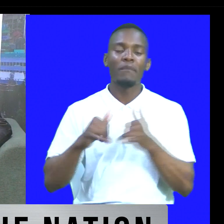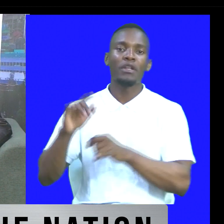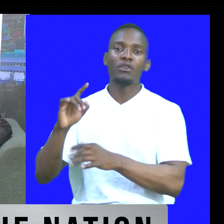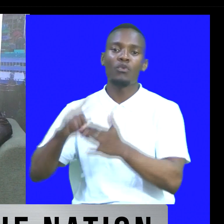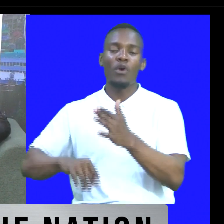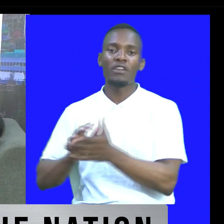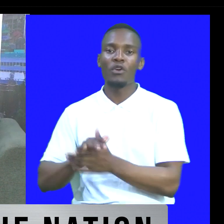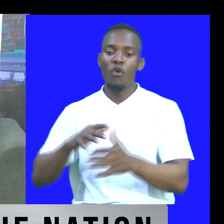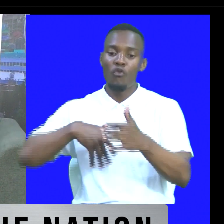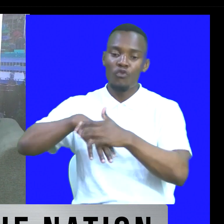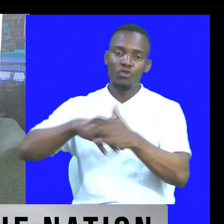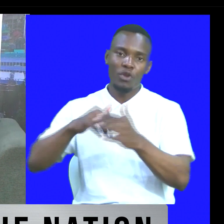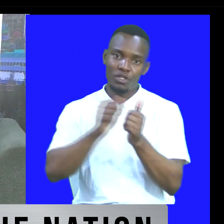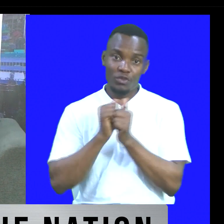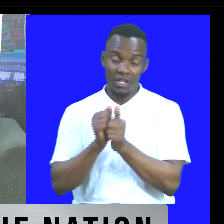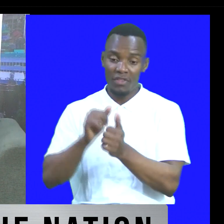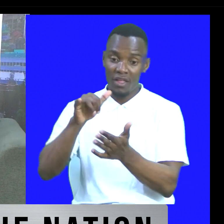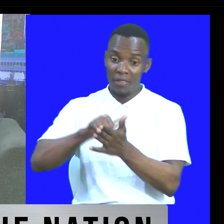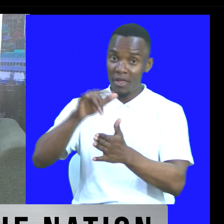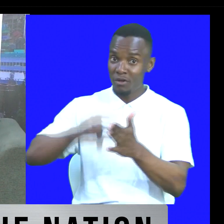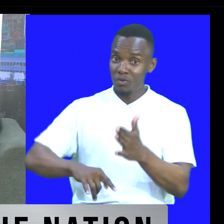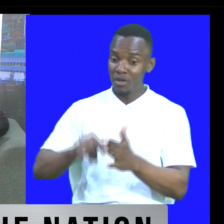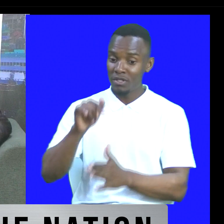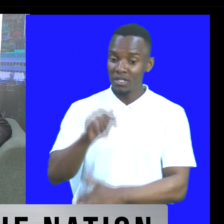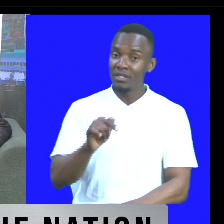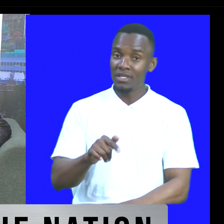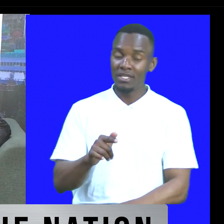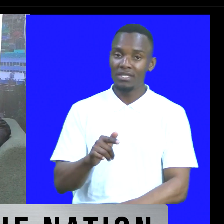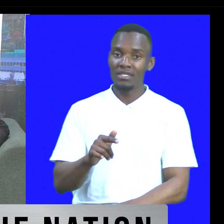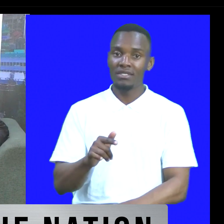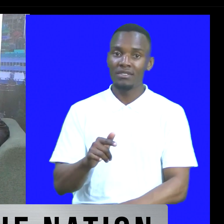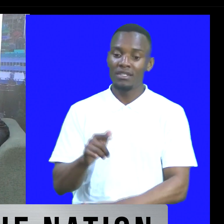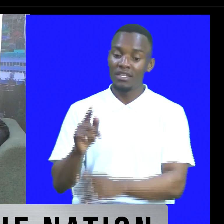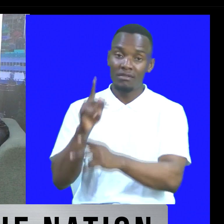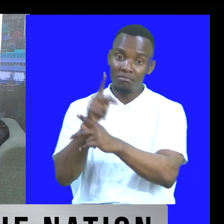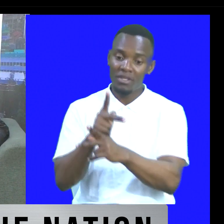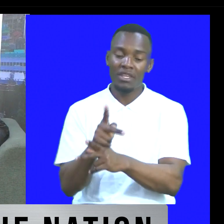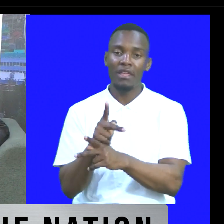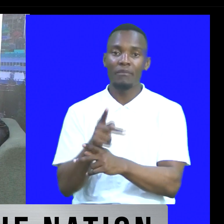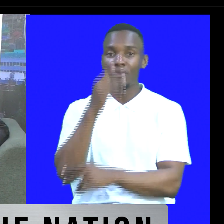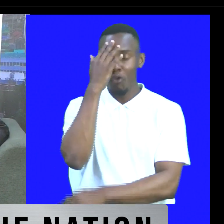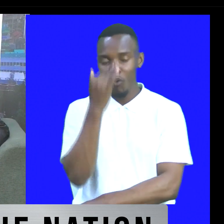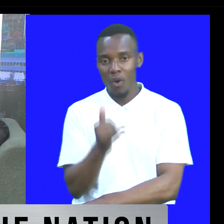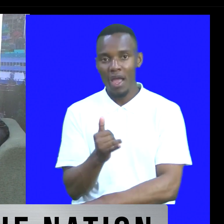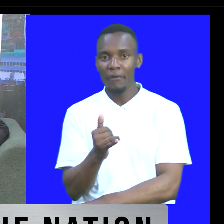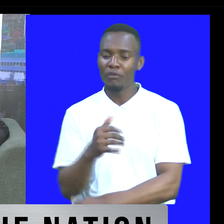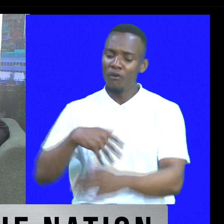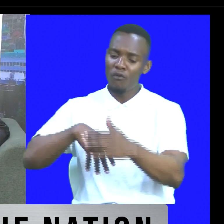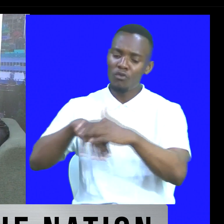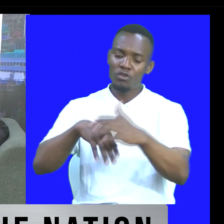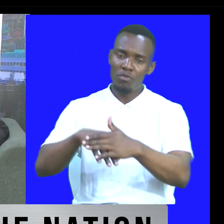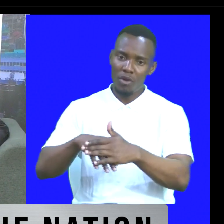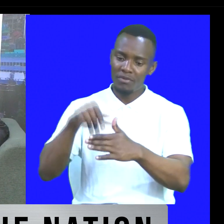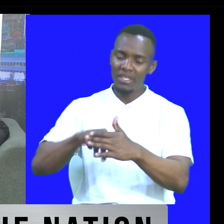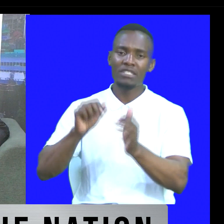first matches that basically there's a ball like that is retained in museums because football can unify